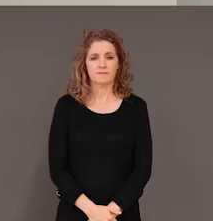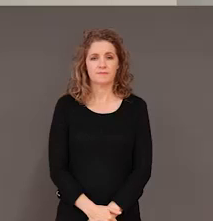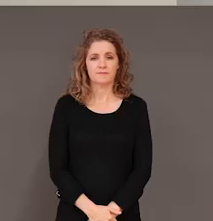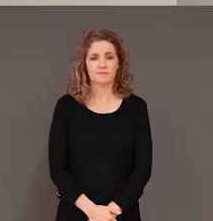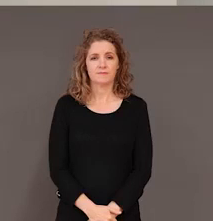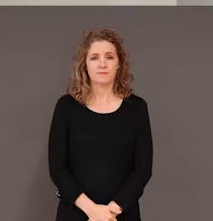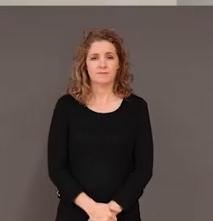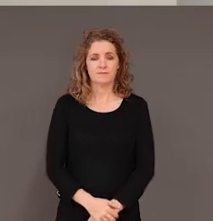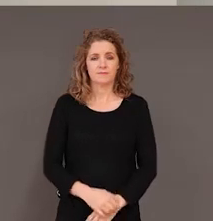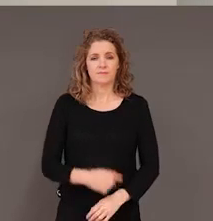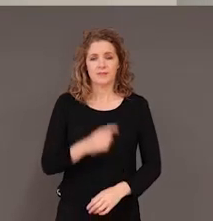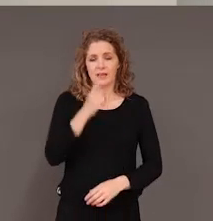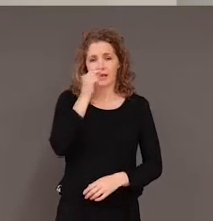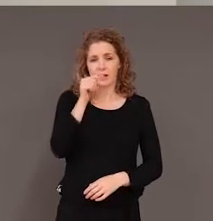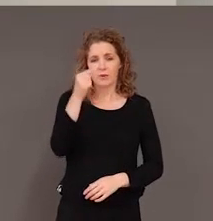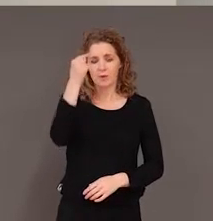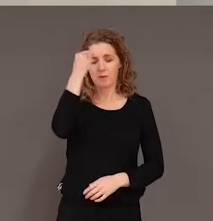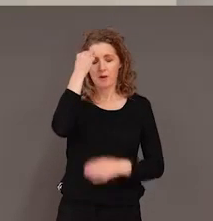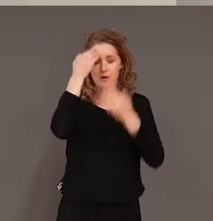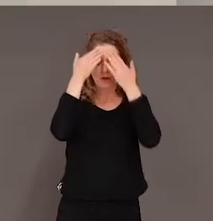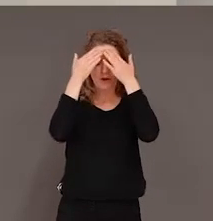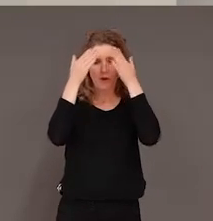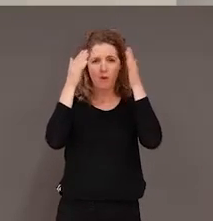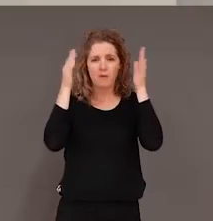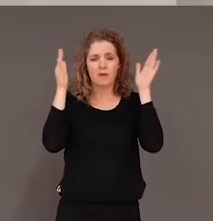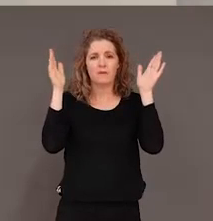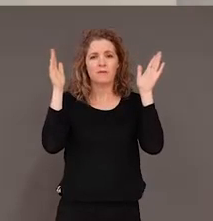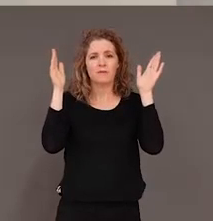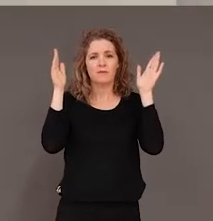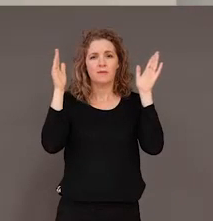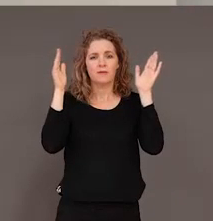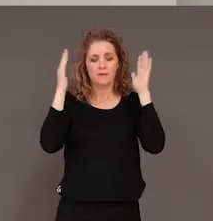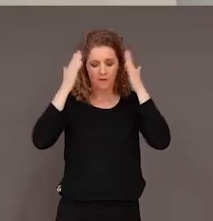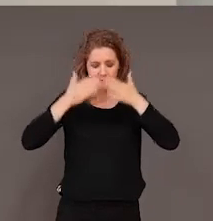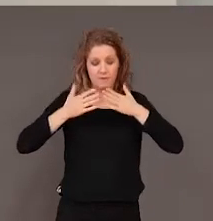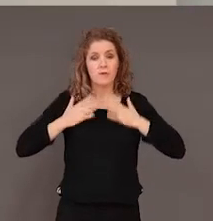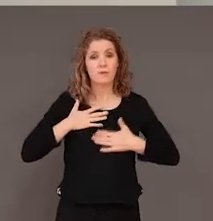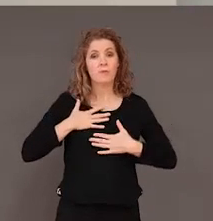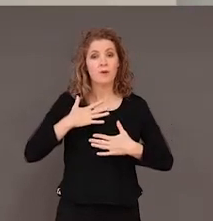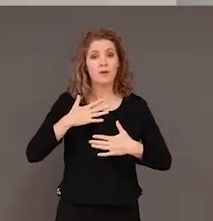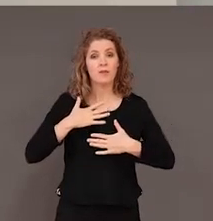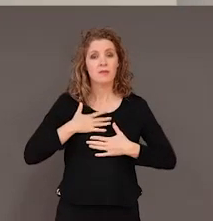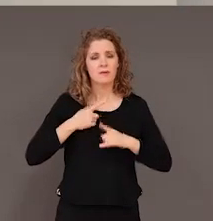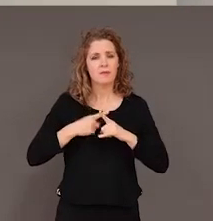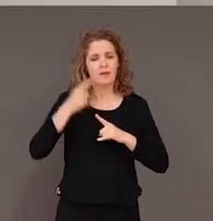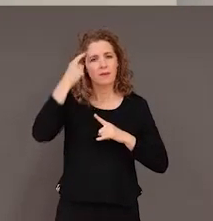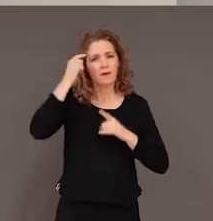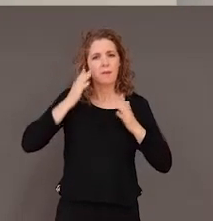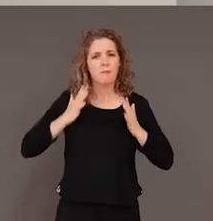And then see if you can expand your awareness, and as well as noticing your breathing, notice how you're feeling in your